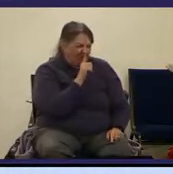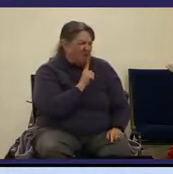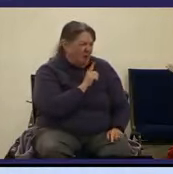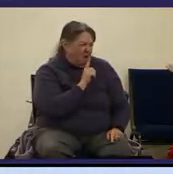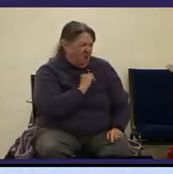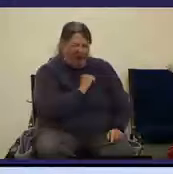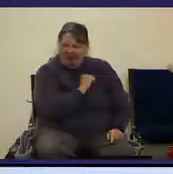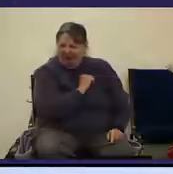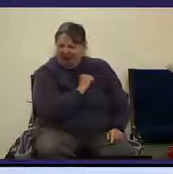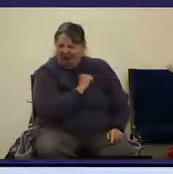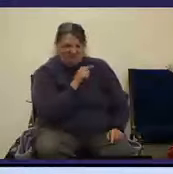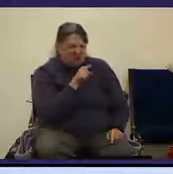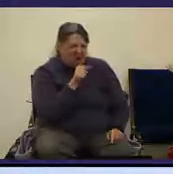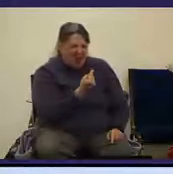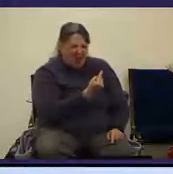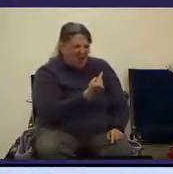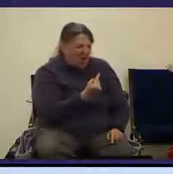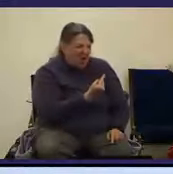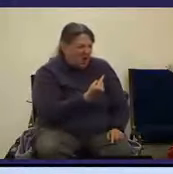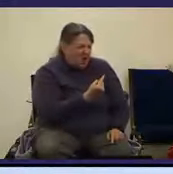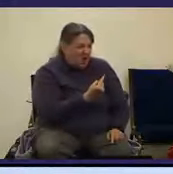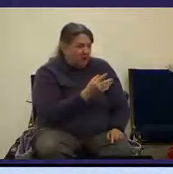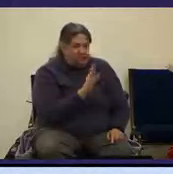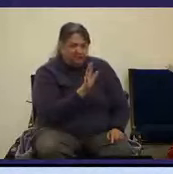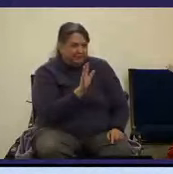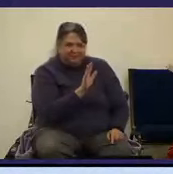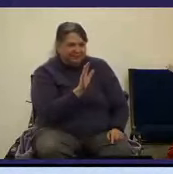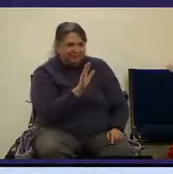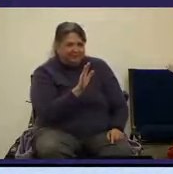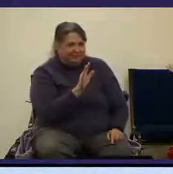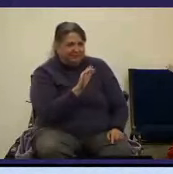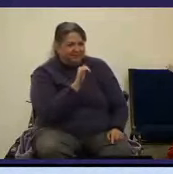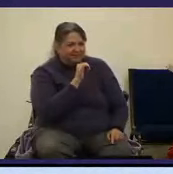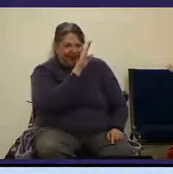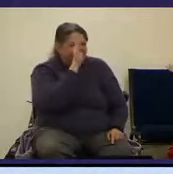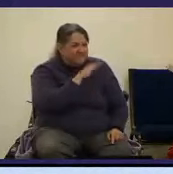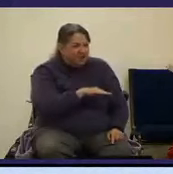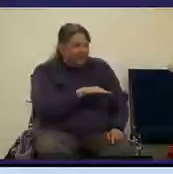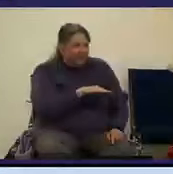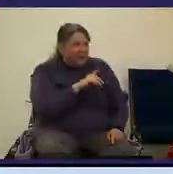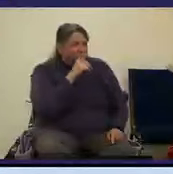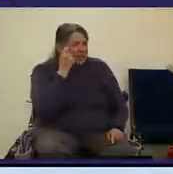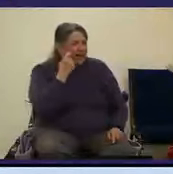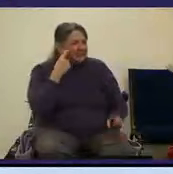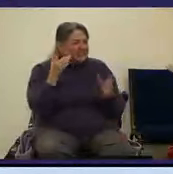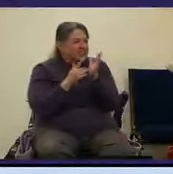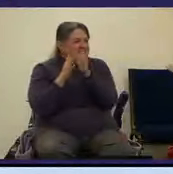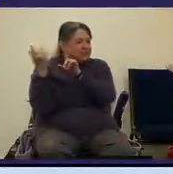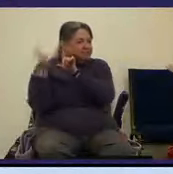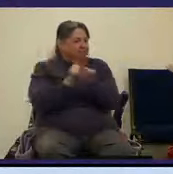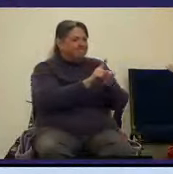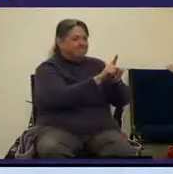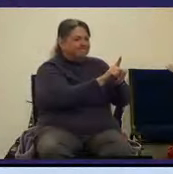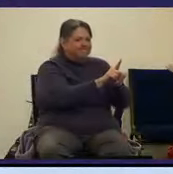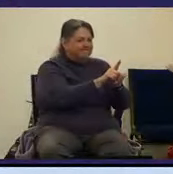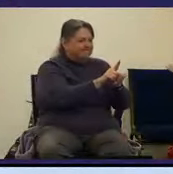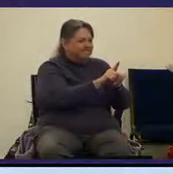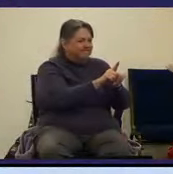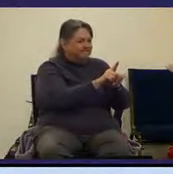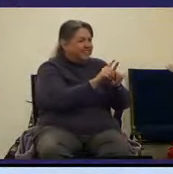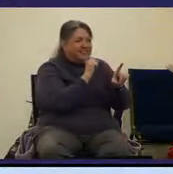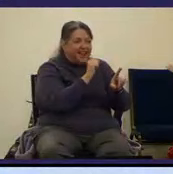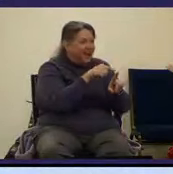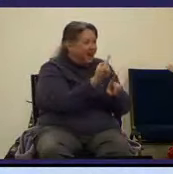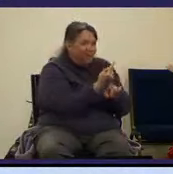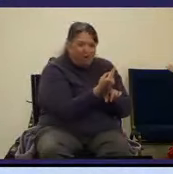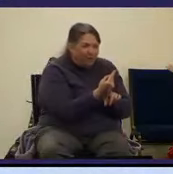how many times we feel like we're alone when we're really not alone if you know Jesus? He's